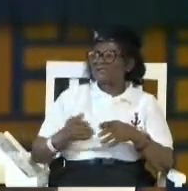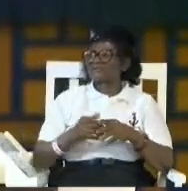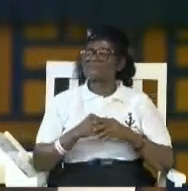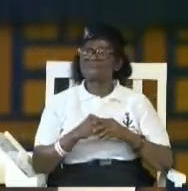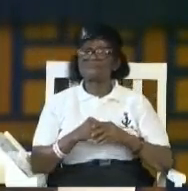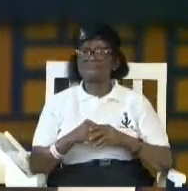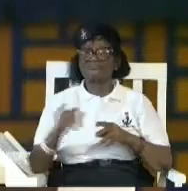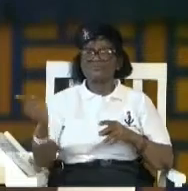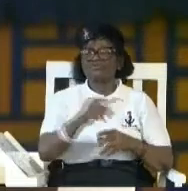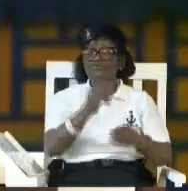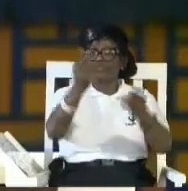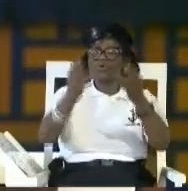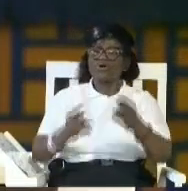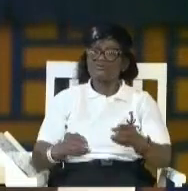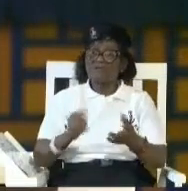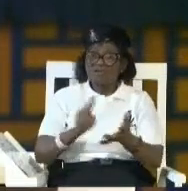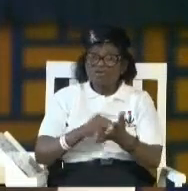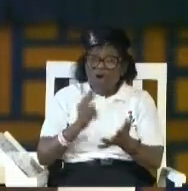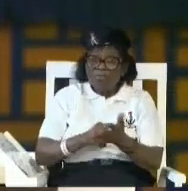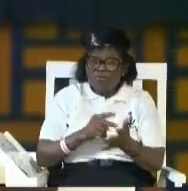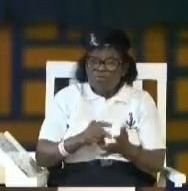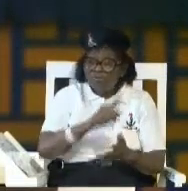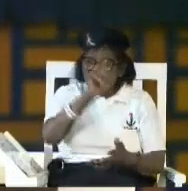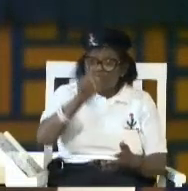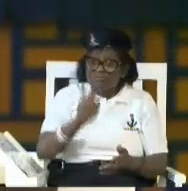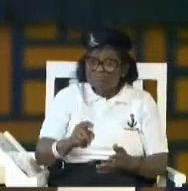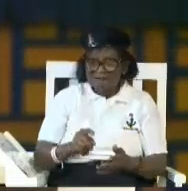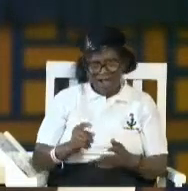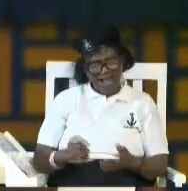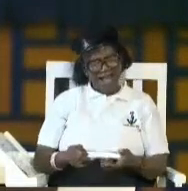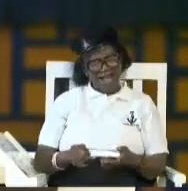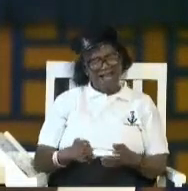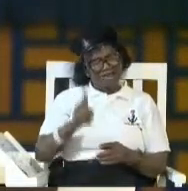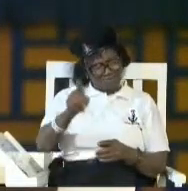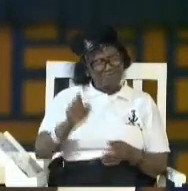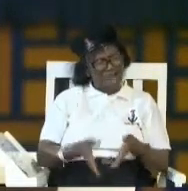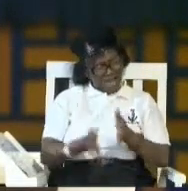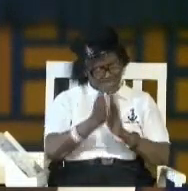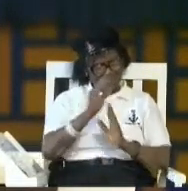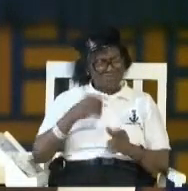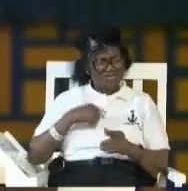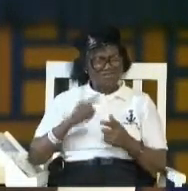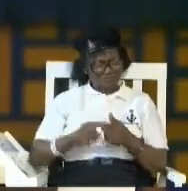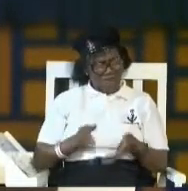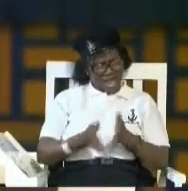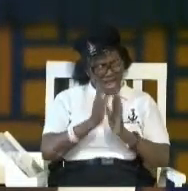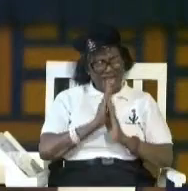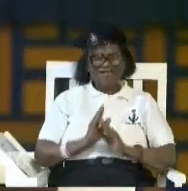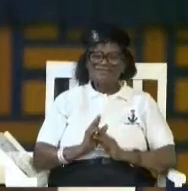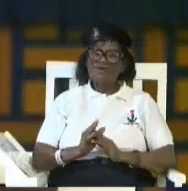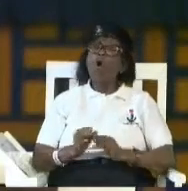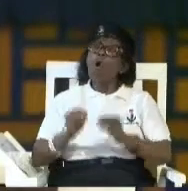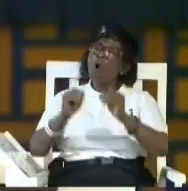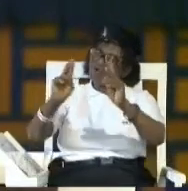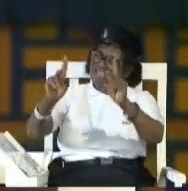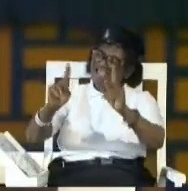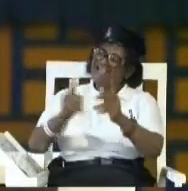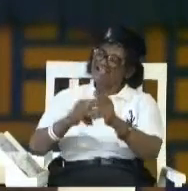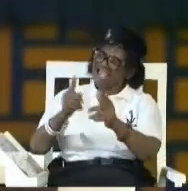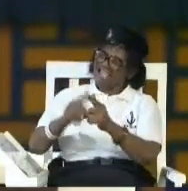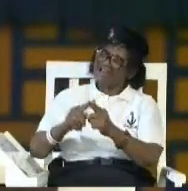You want a double?" He said, "You are the one who asked me to ask." He said, "Okay then.